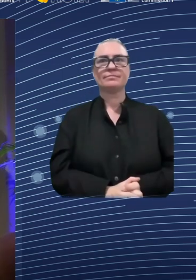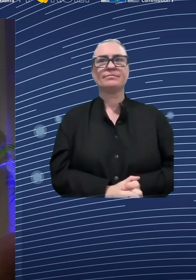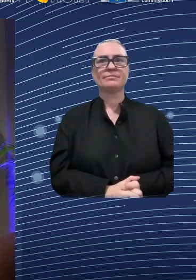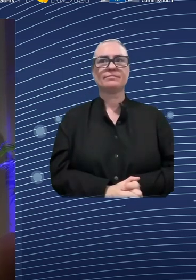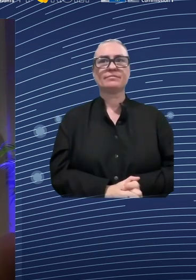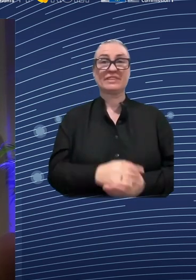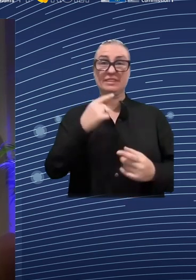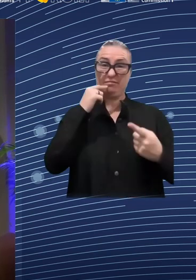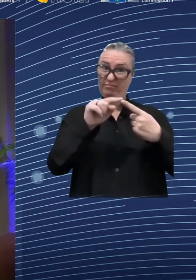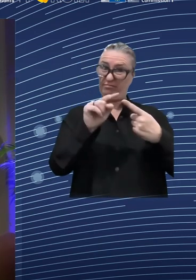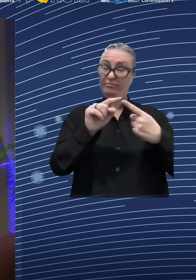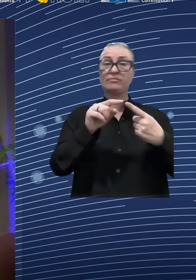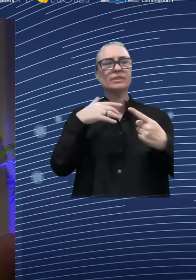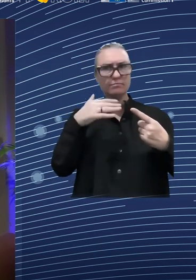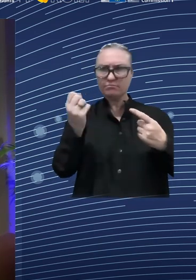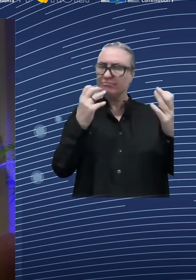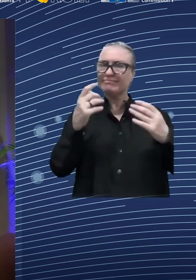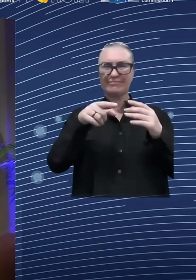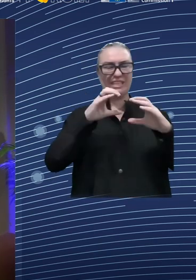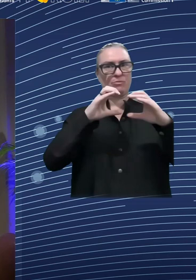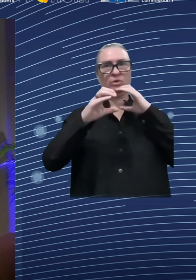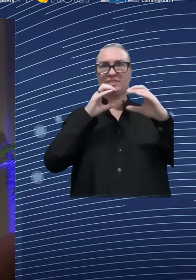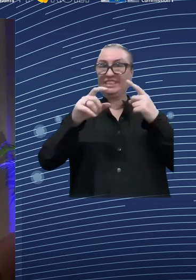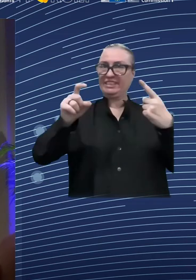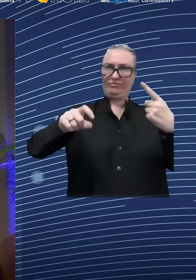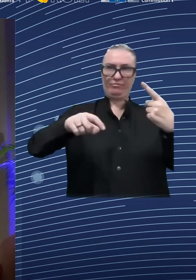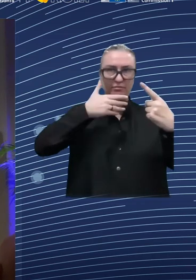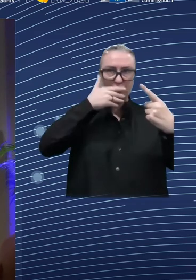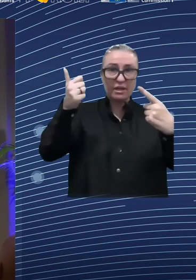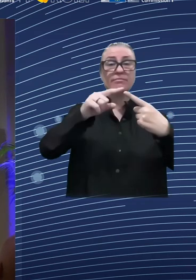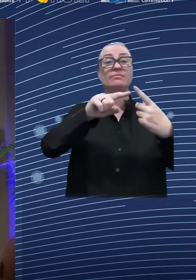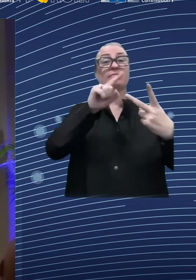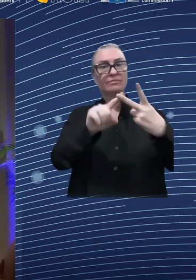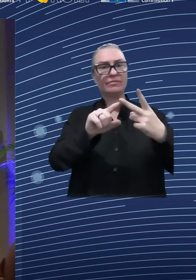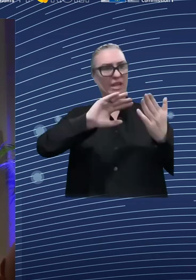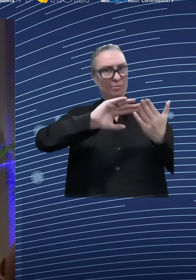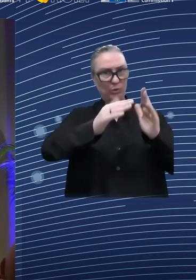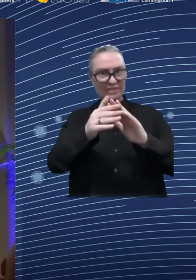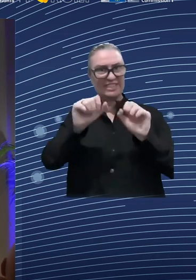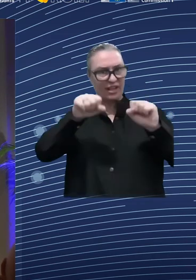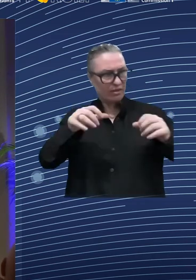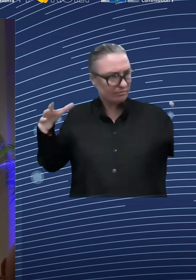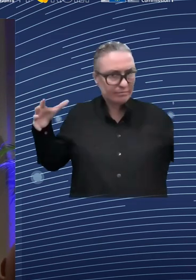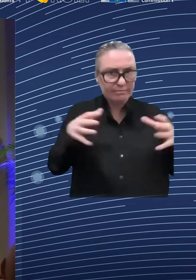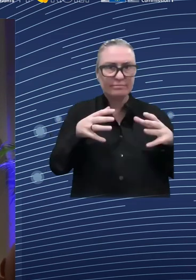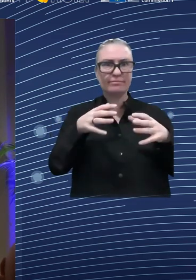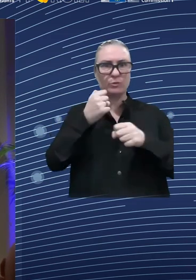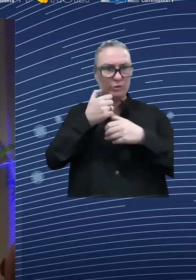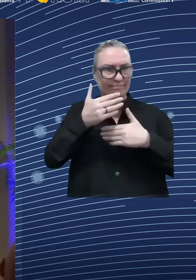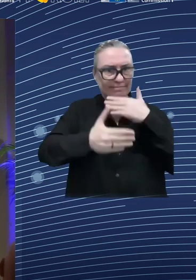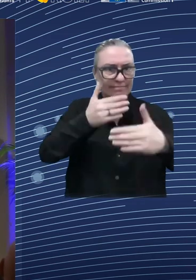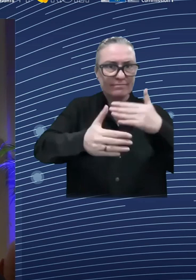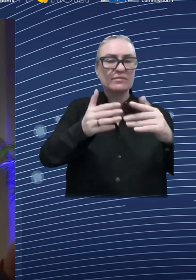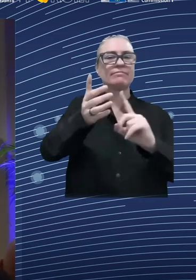still some that we didn't get to, but hopefully you will have a chance to speak to our panelists during the networking breaks. We're going to break for lunch